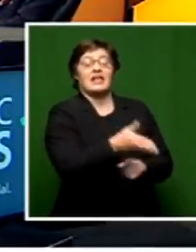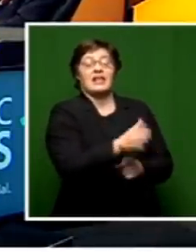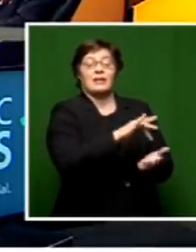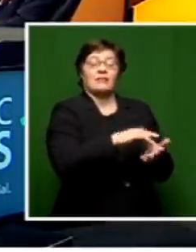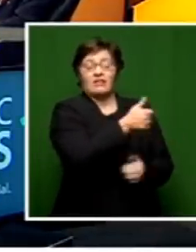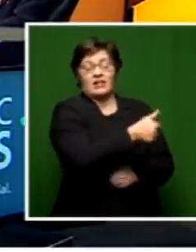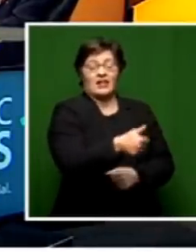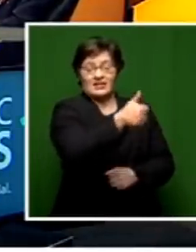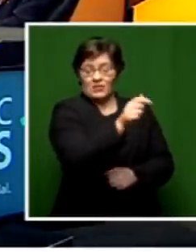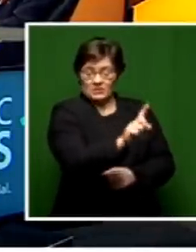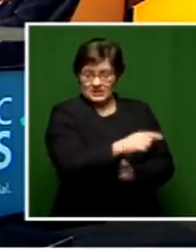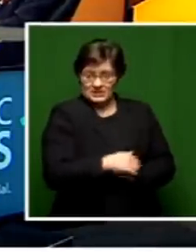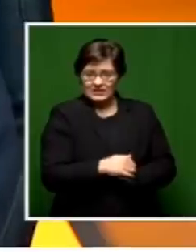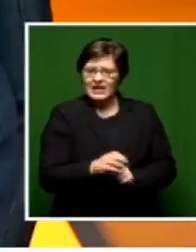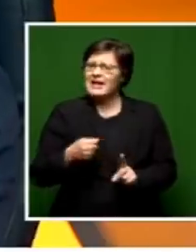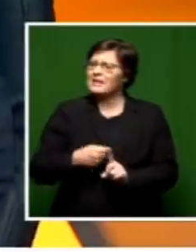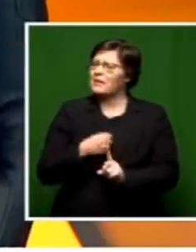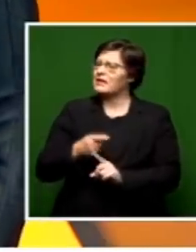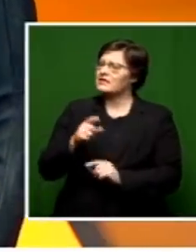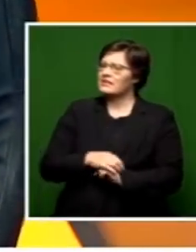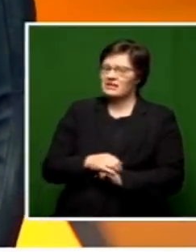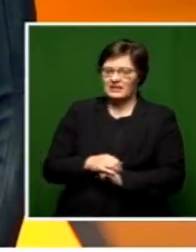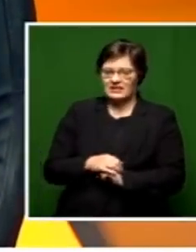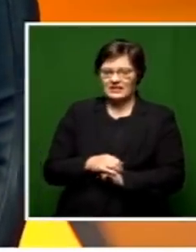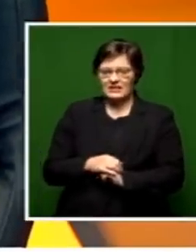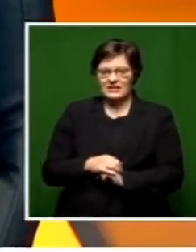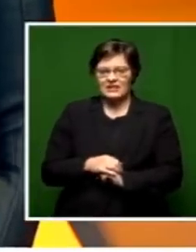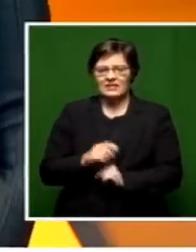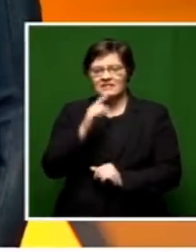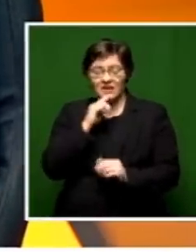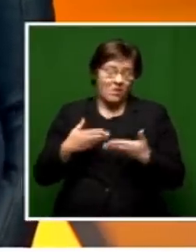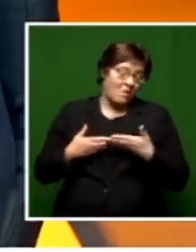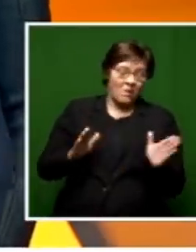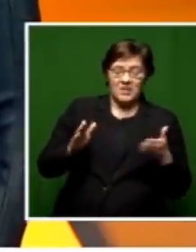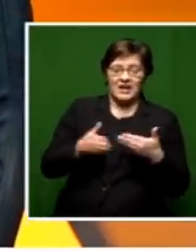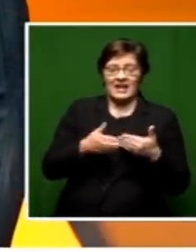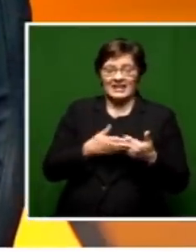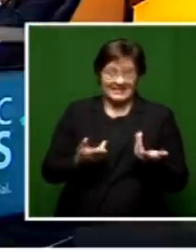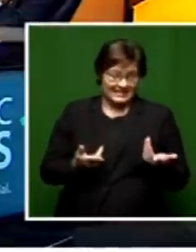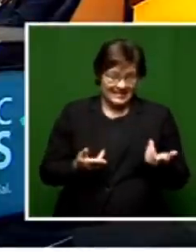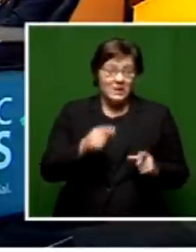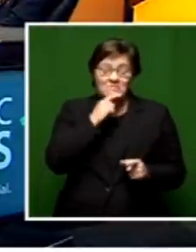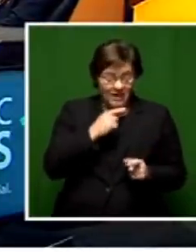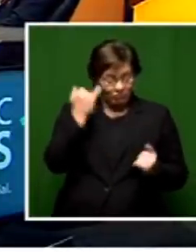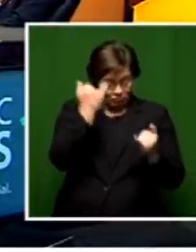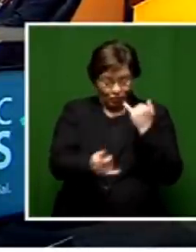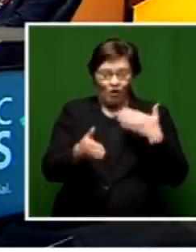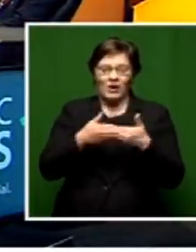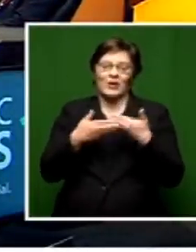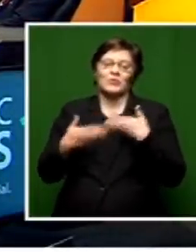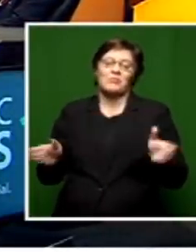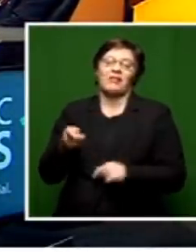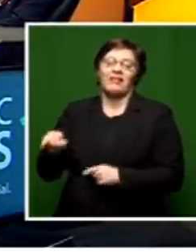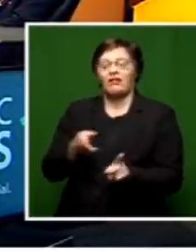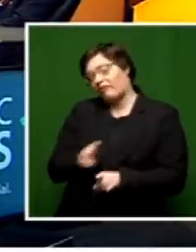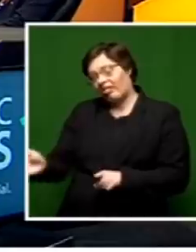bullied gates, so he opened the wrong gates. He opened the wrong gates. Yeah, and the dancing, it didn't pay off. No, the dancing